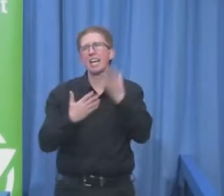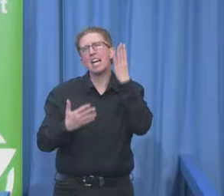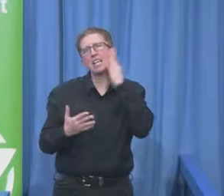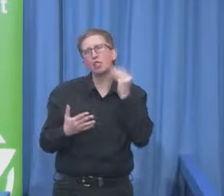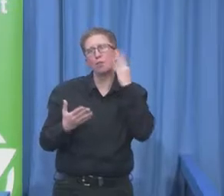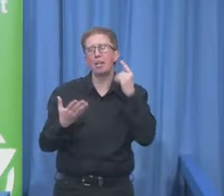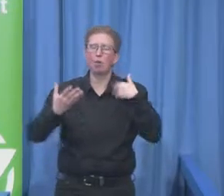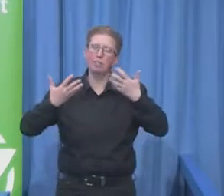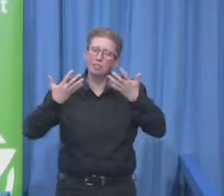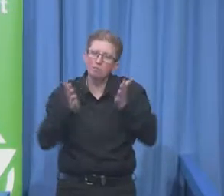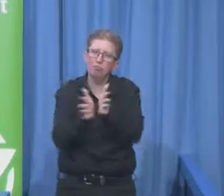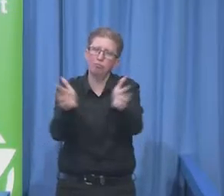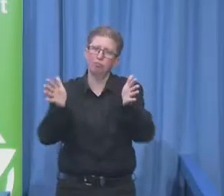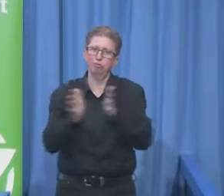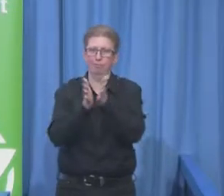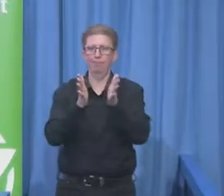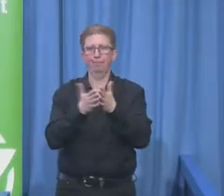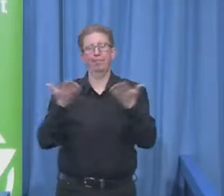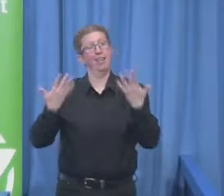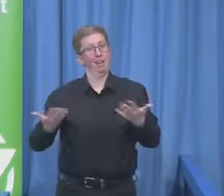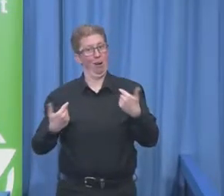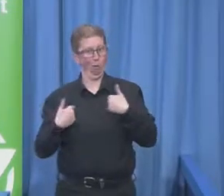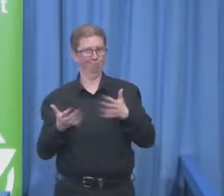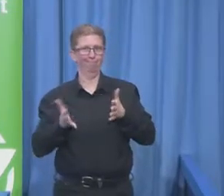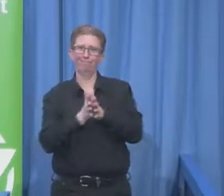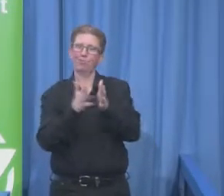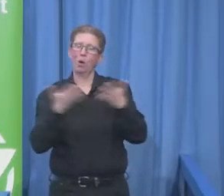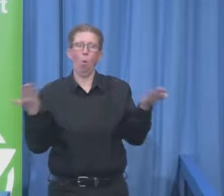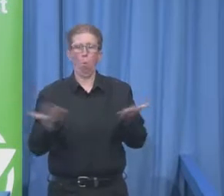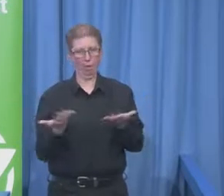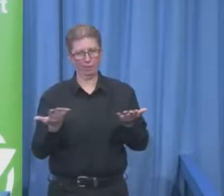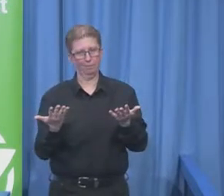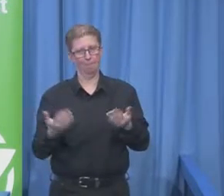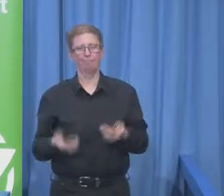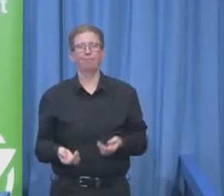work in this space in scale.